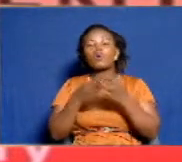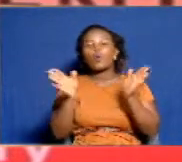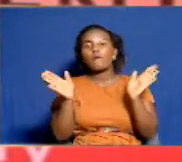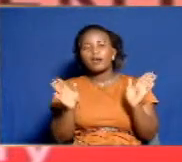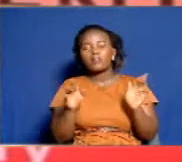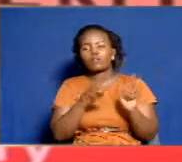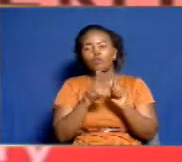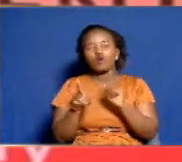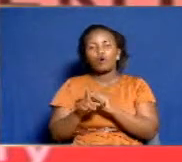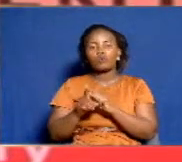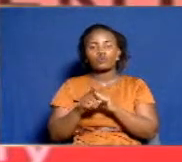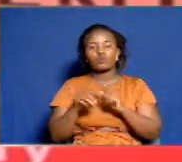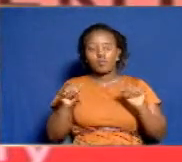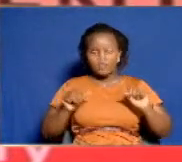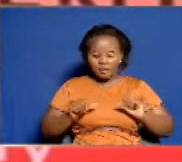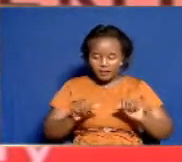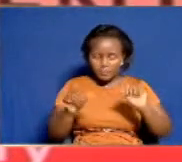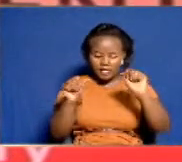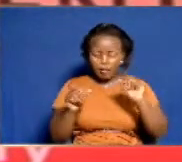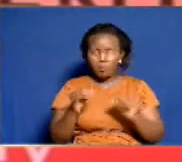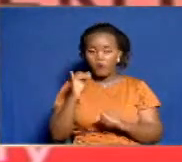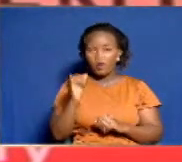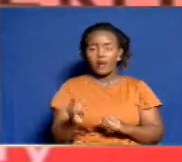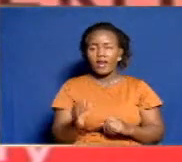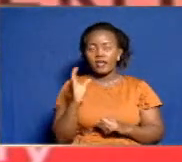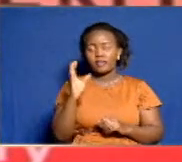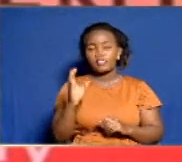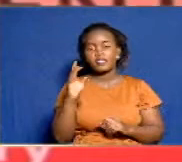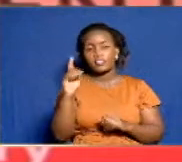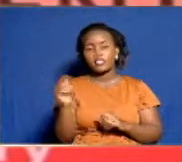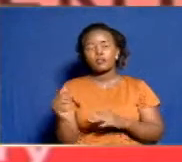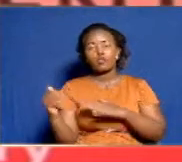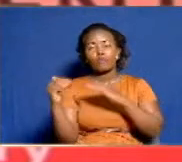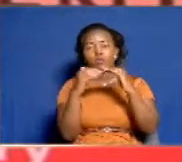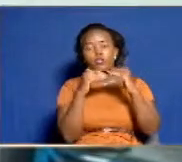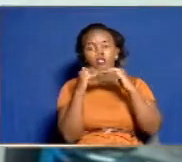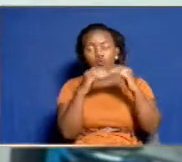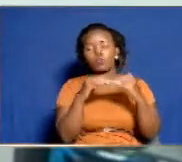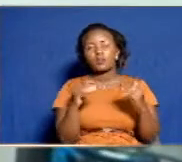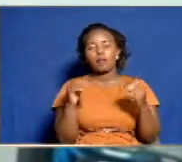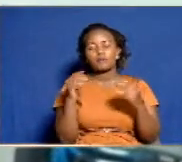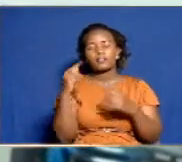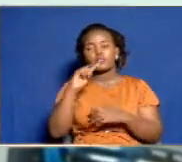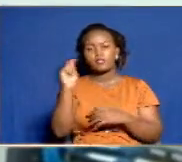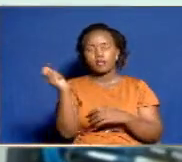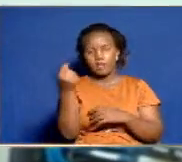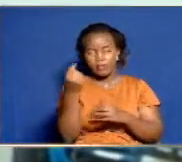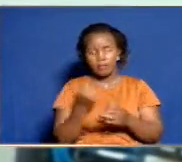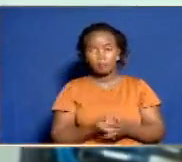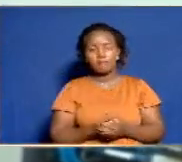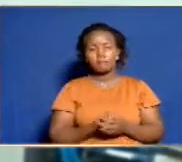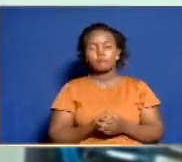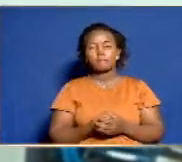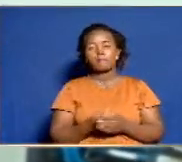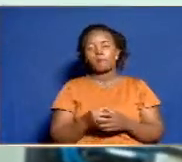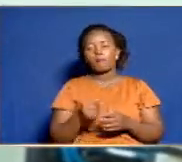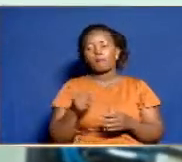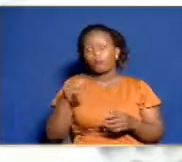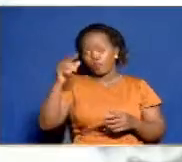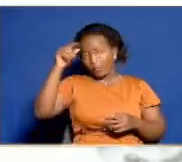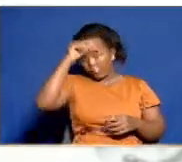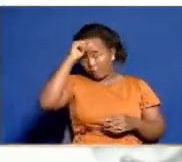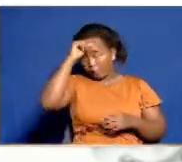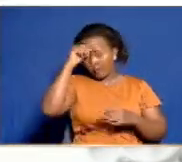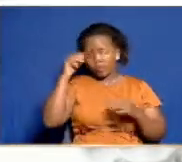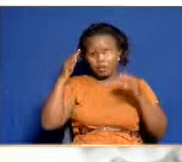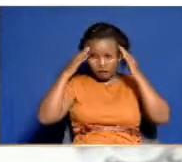and sustainable ICT talent ecosystems in Kenya. Dr. Ochieng says the government is keen on sealing